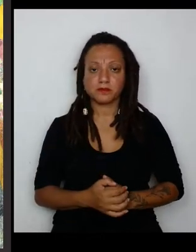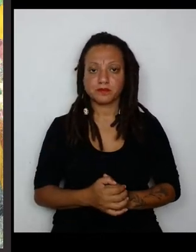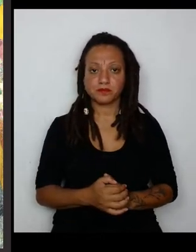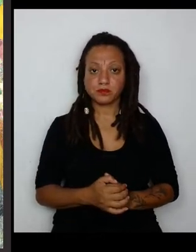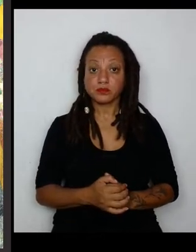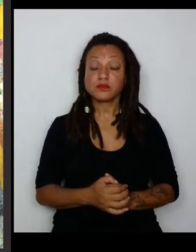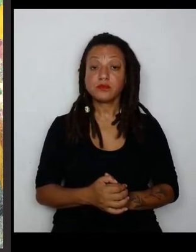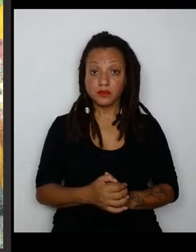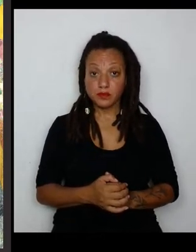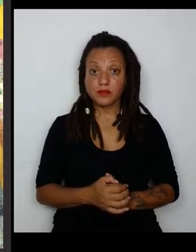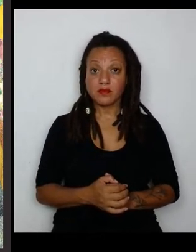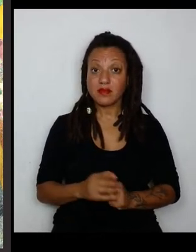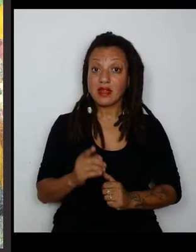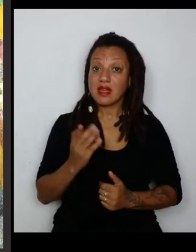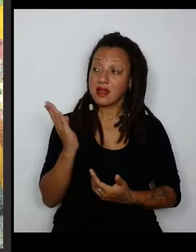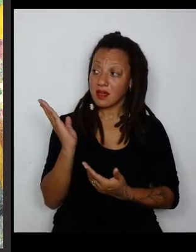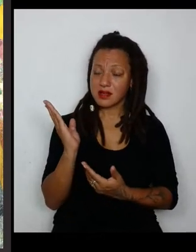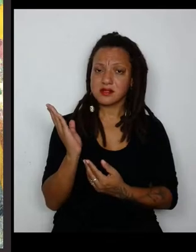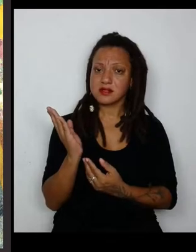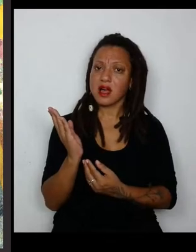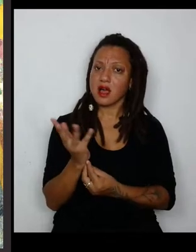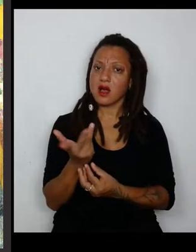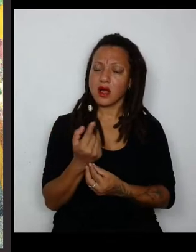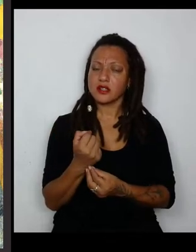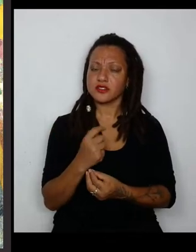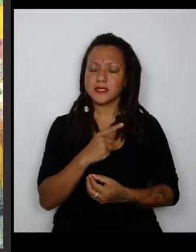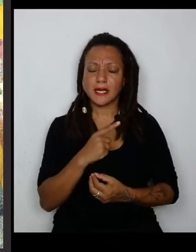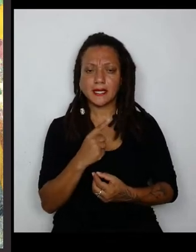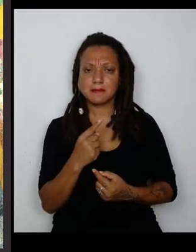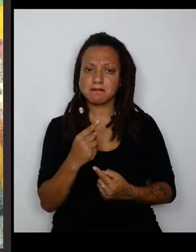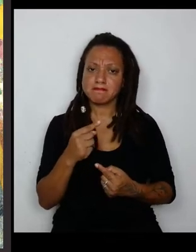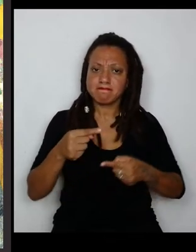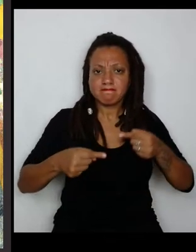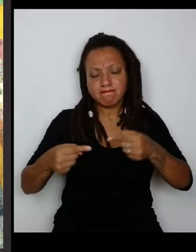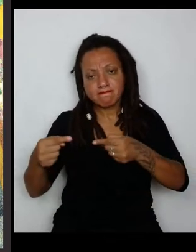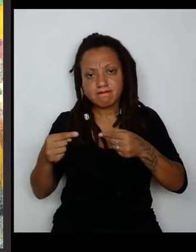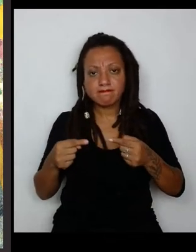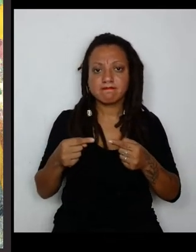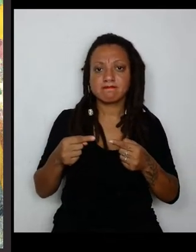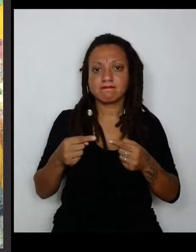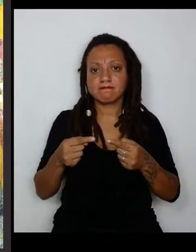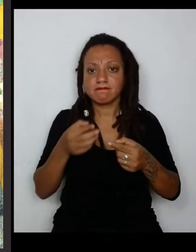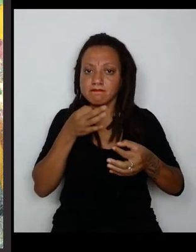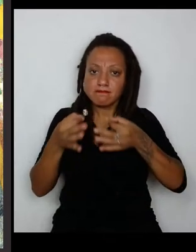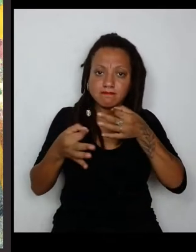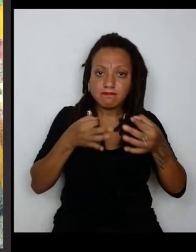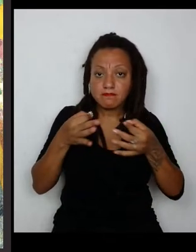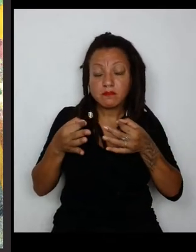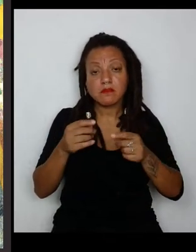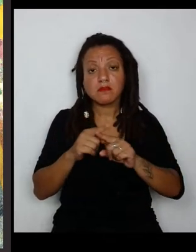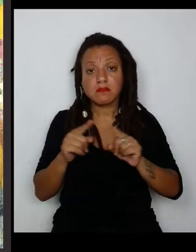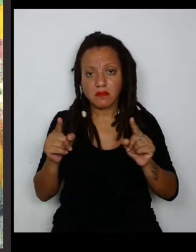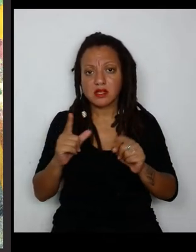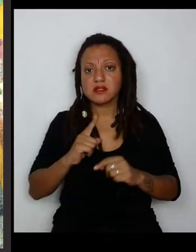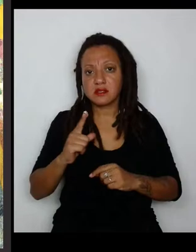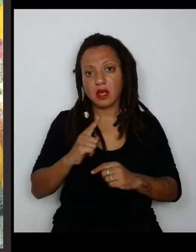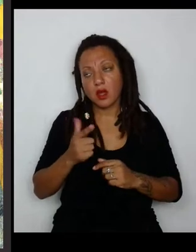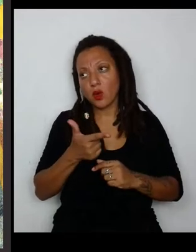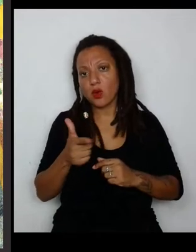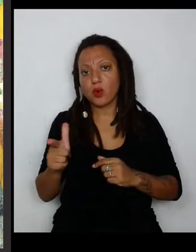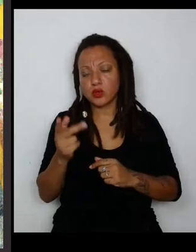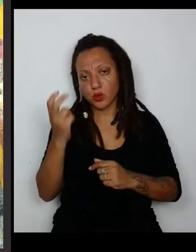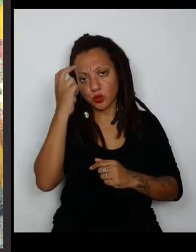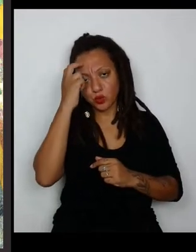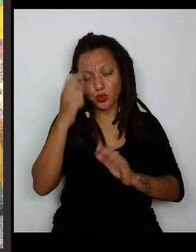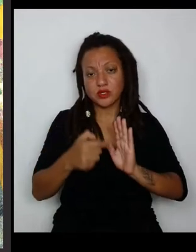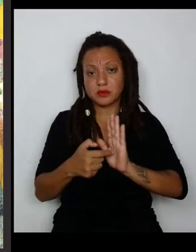cultural continuities such as the language and expressive culture to conclude that a visit and some interviews might prove useful a small graph